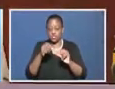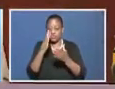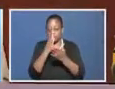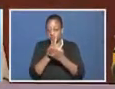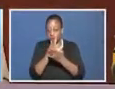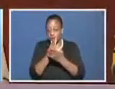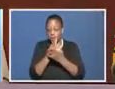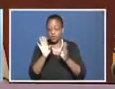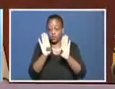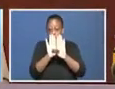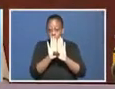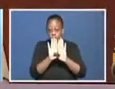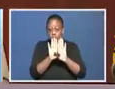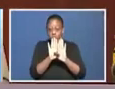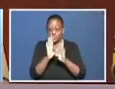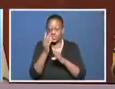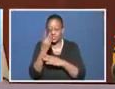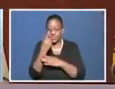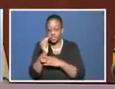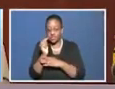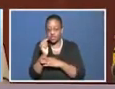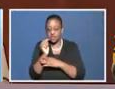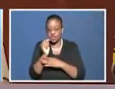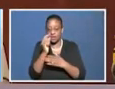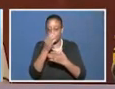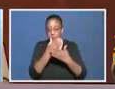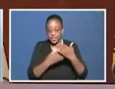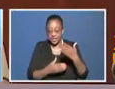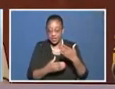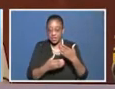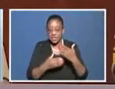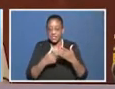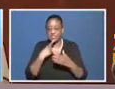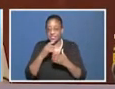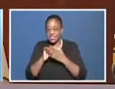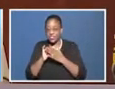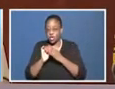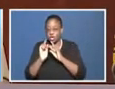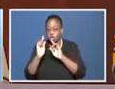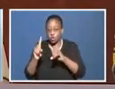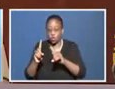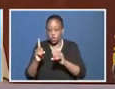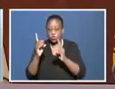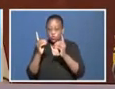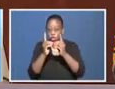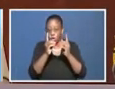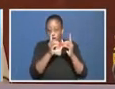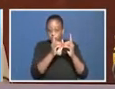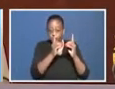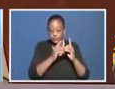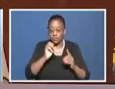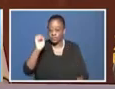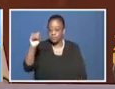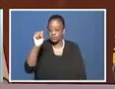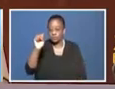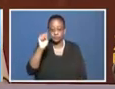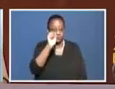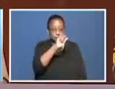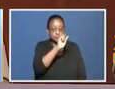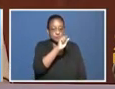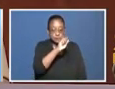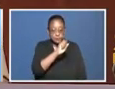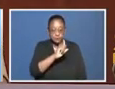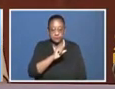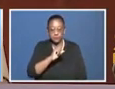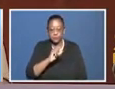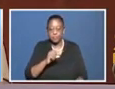have officers who will be on the ground going door to door. We are looking for footage. We have traced